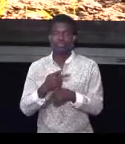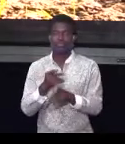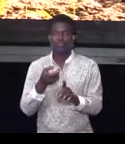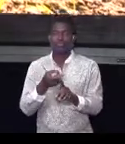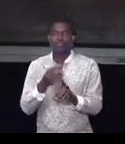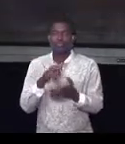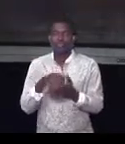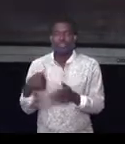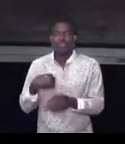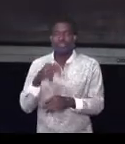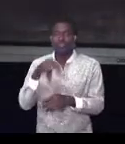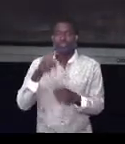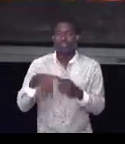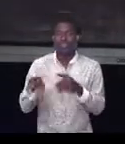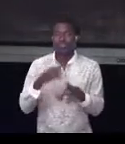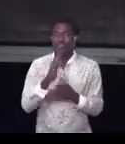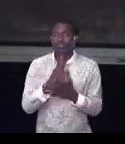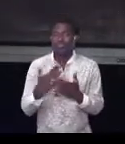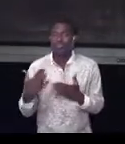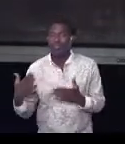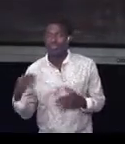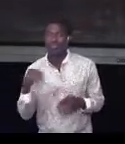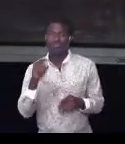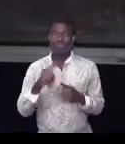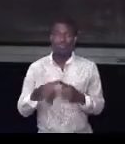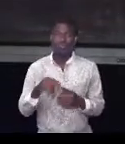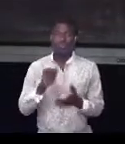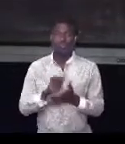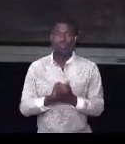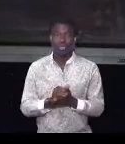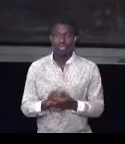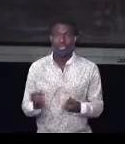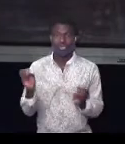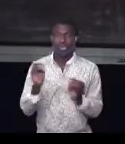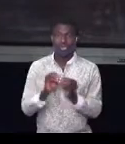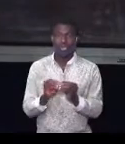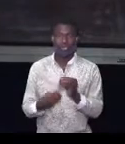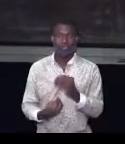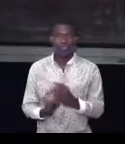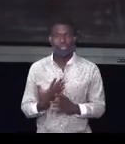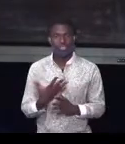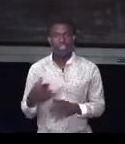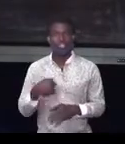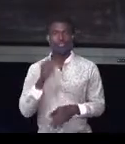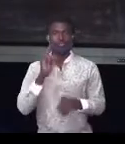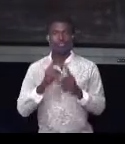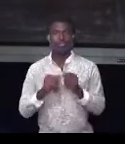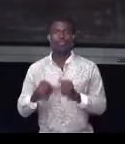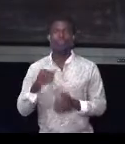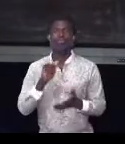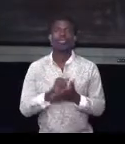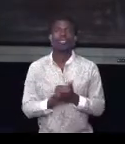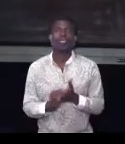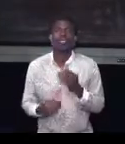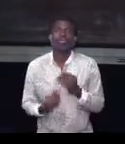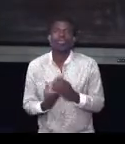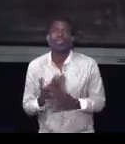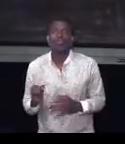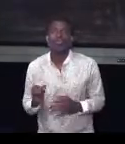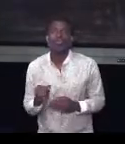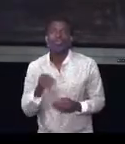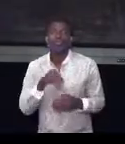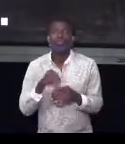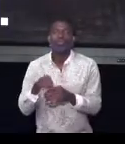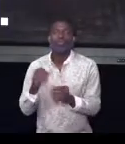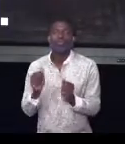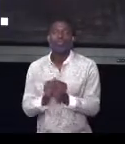this. So we need to do something to that. That's we had fertilizer. We'll still talk about that. Growing crops with